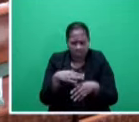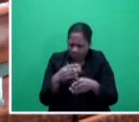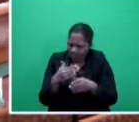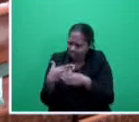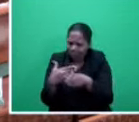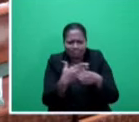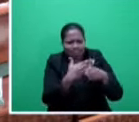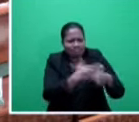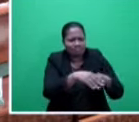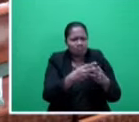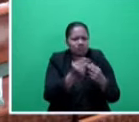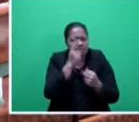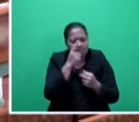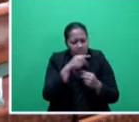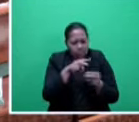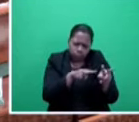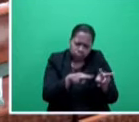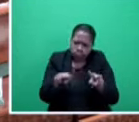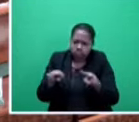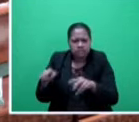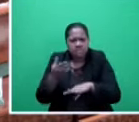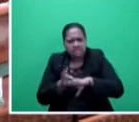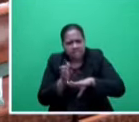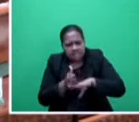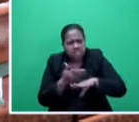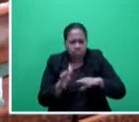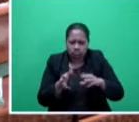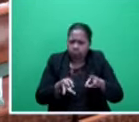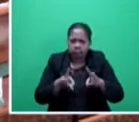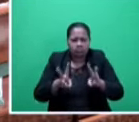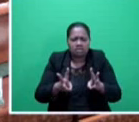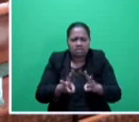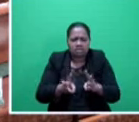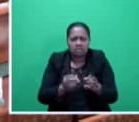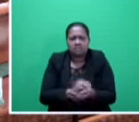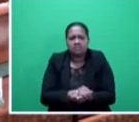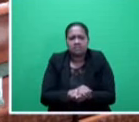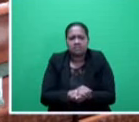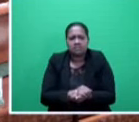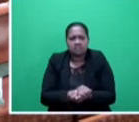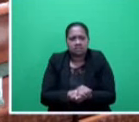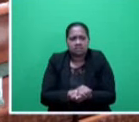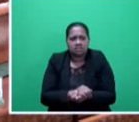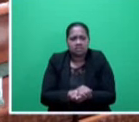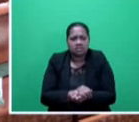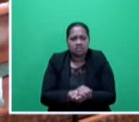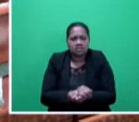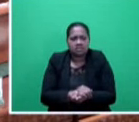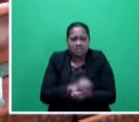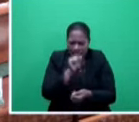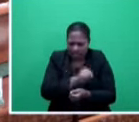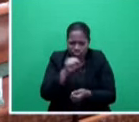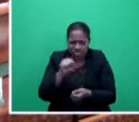people and seek out new and innovative ways to address serious public